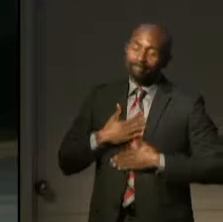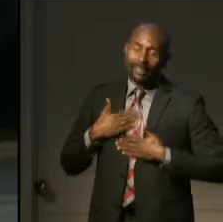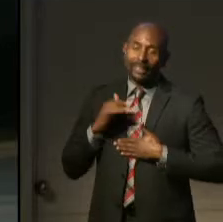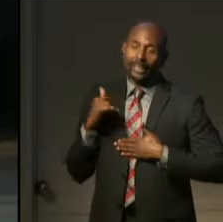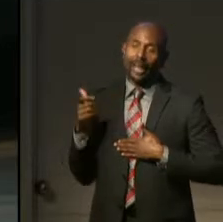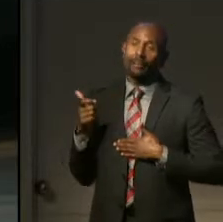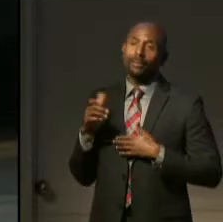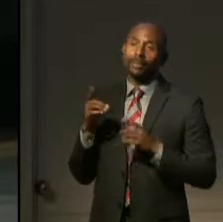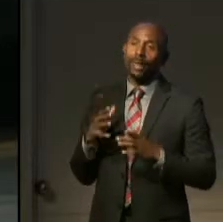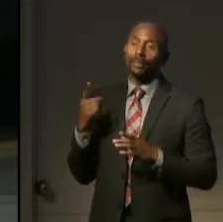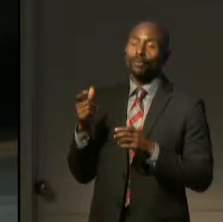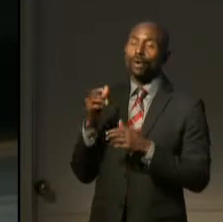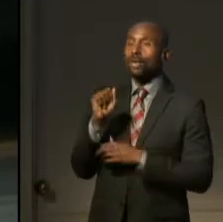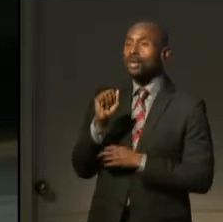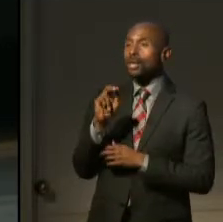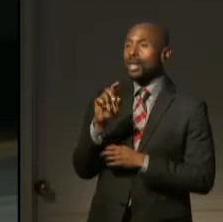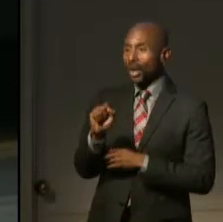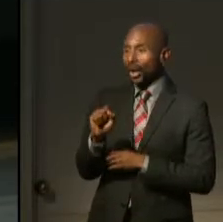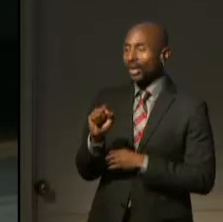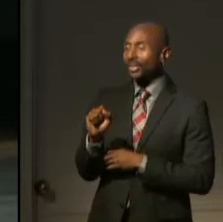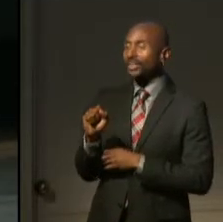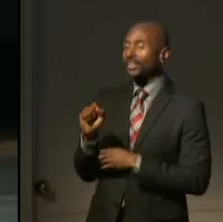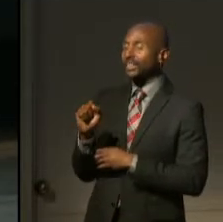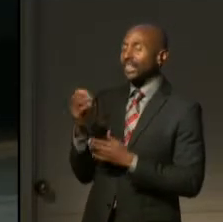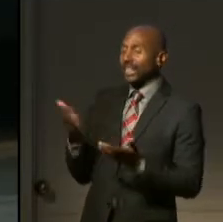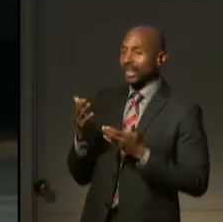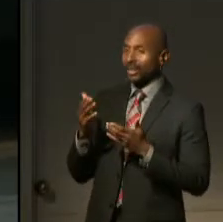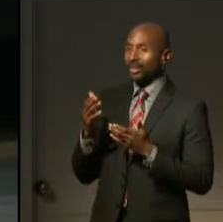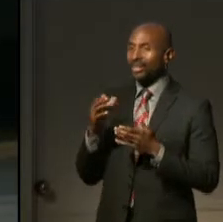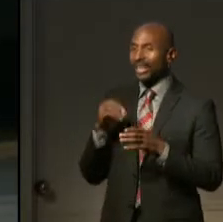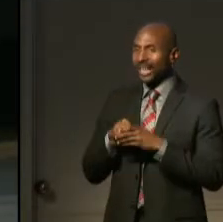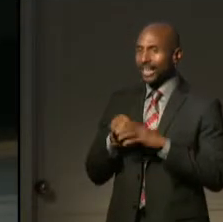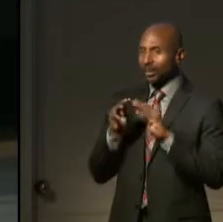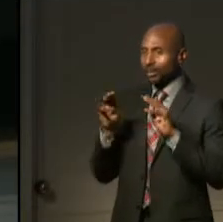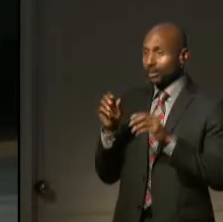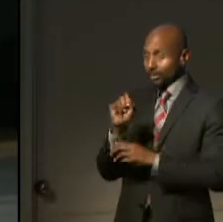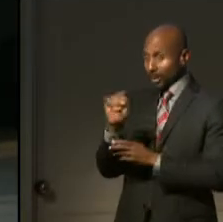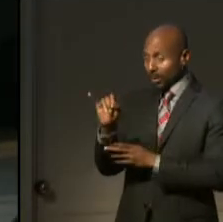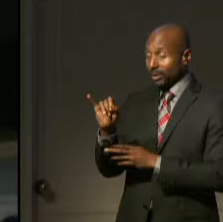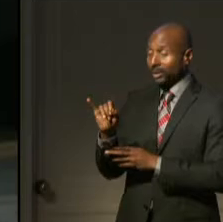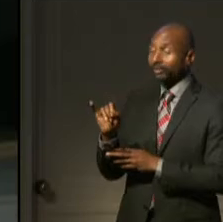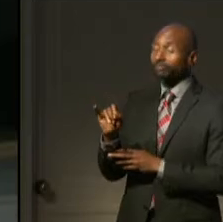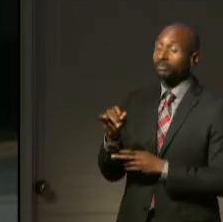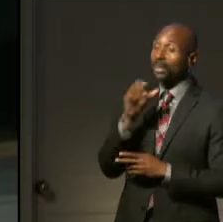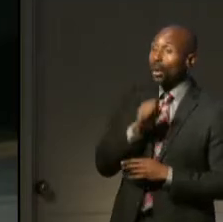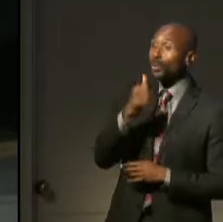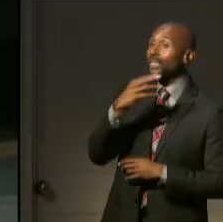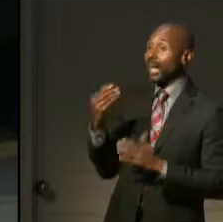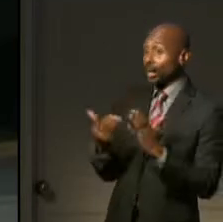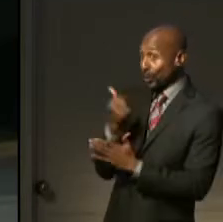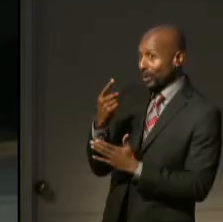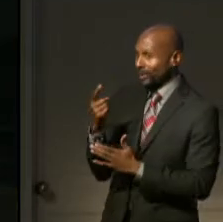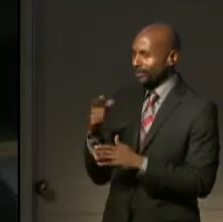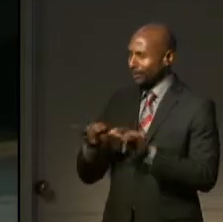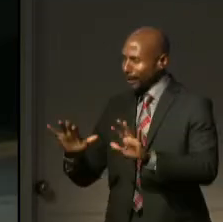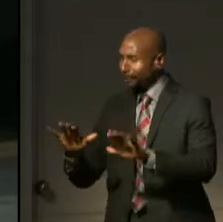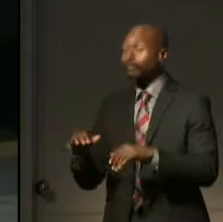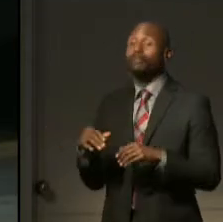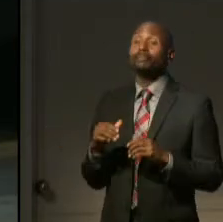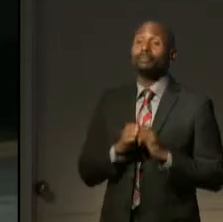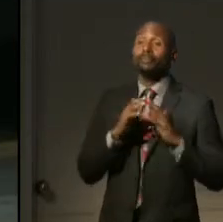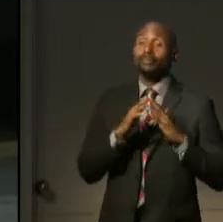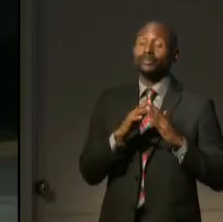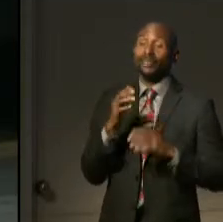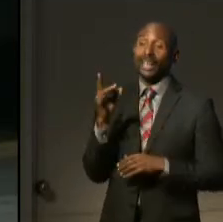here at the Smithsonian, which in some ways is our oldest museum and our newest museum. It was opened in 1881 as the